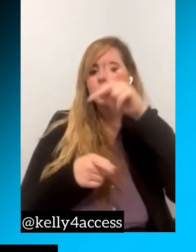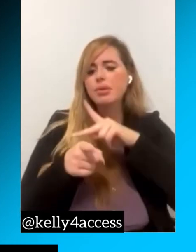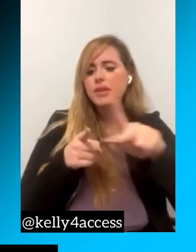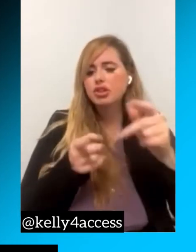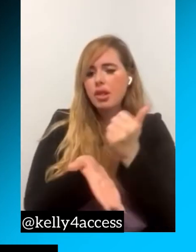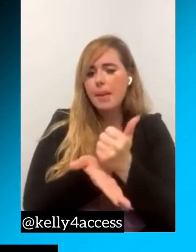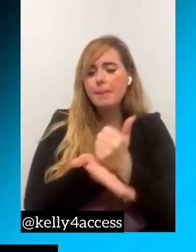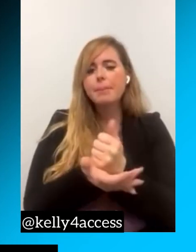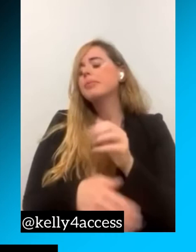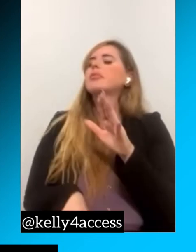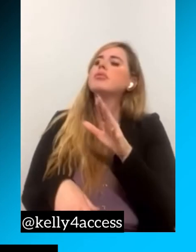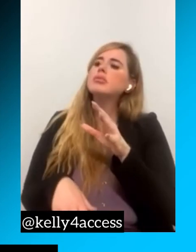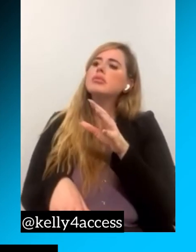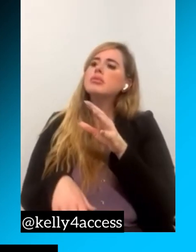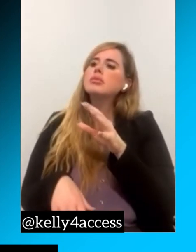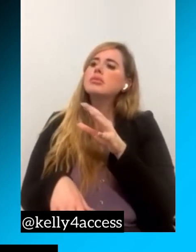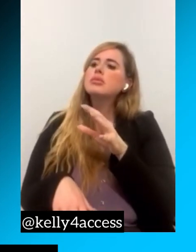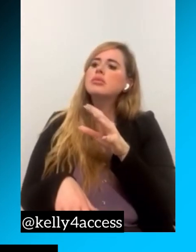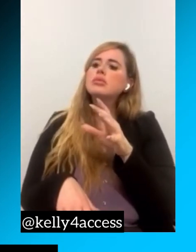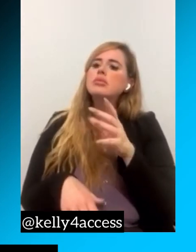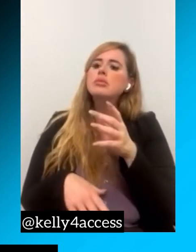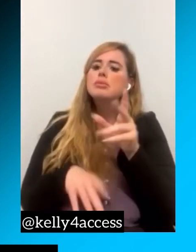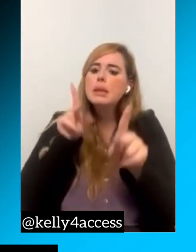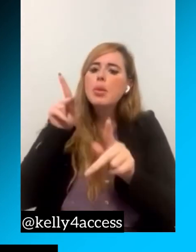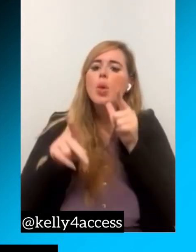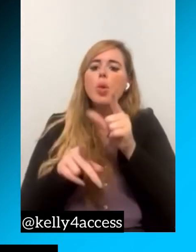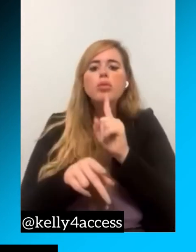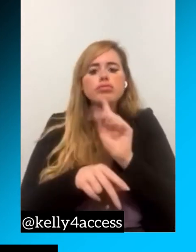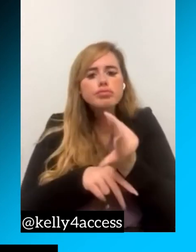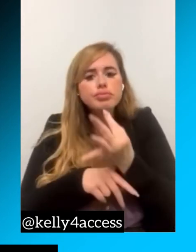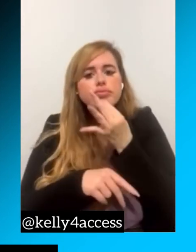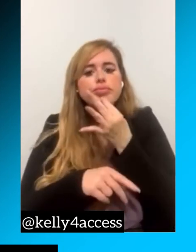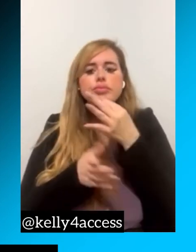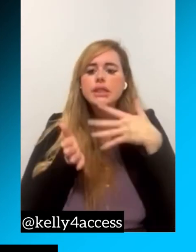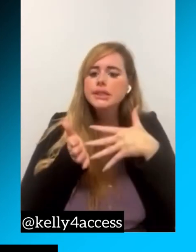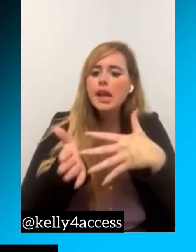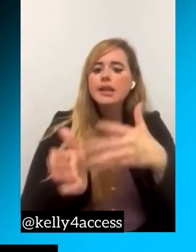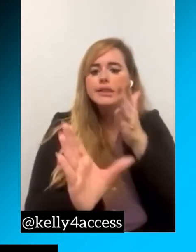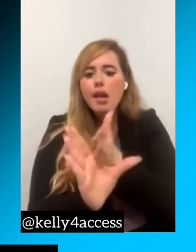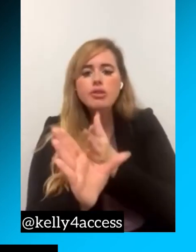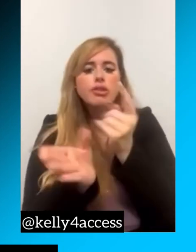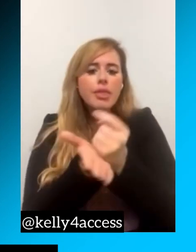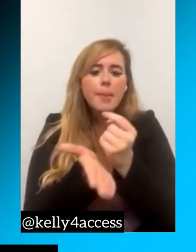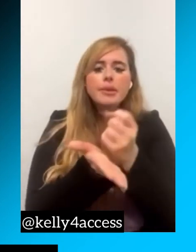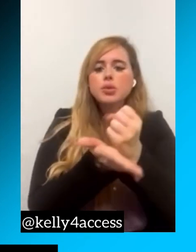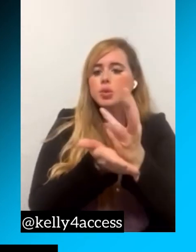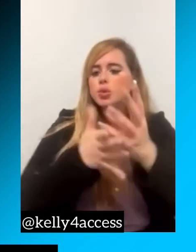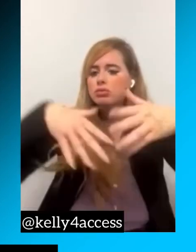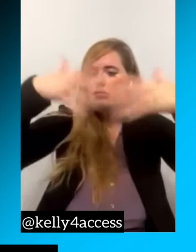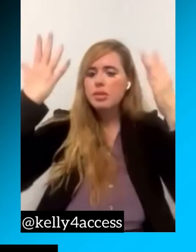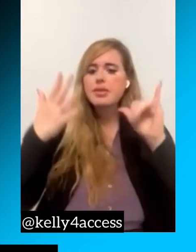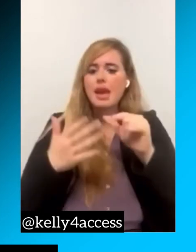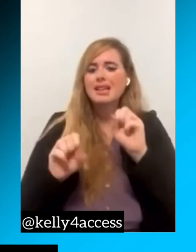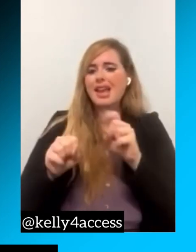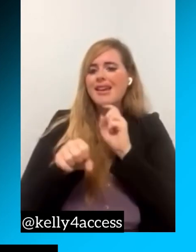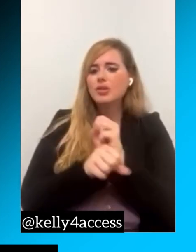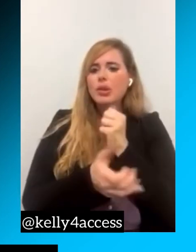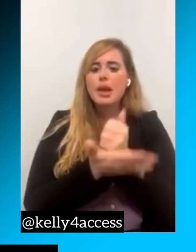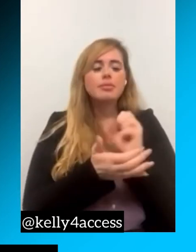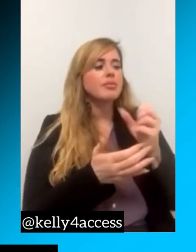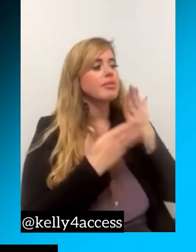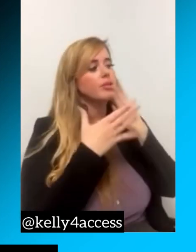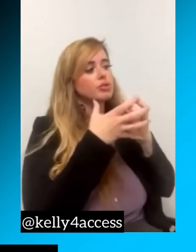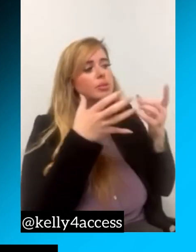that actually studied stuff like this and can actually help you. Mm-hmm. Mm-hmm. Thank you. No, thank you so much for sharing